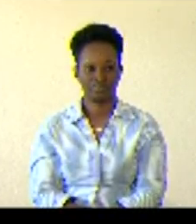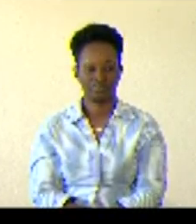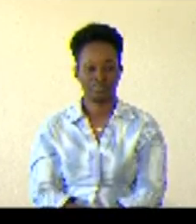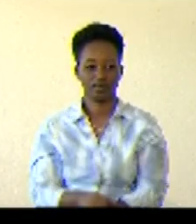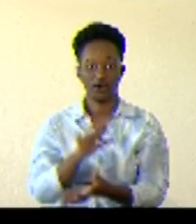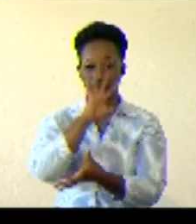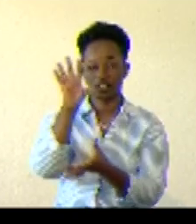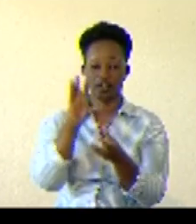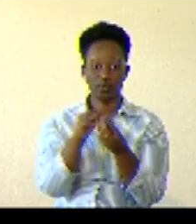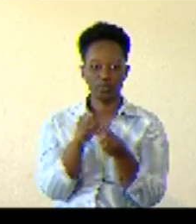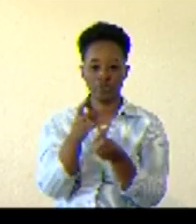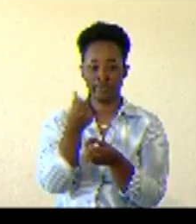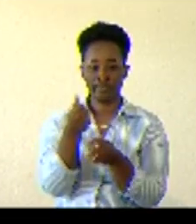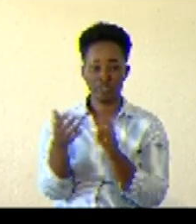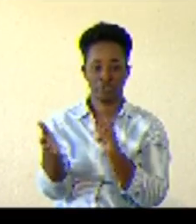The total revenue generated